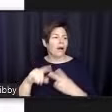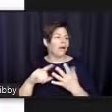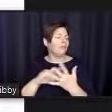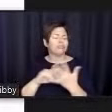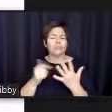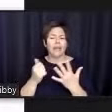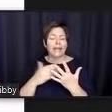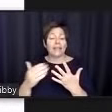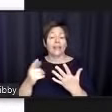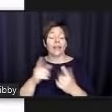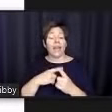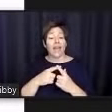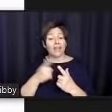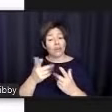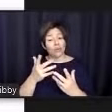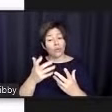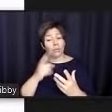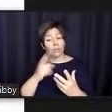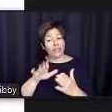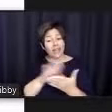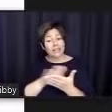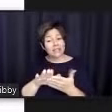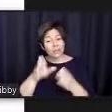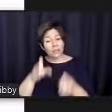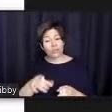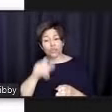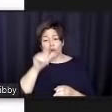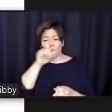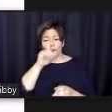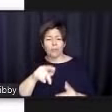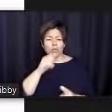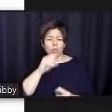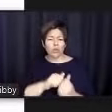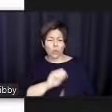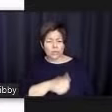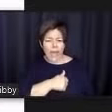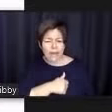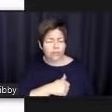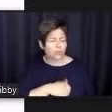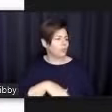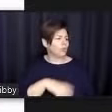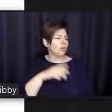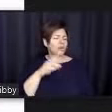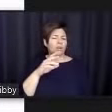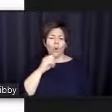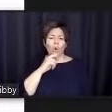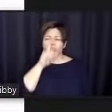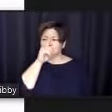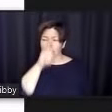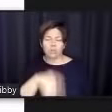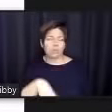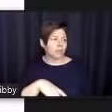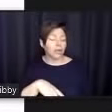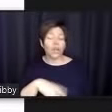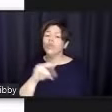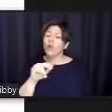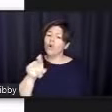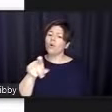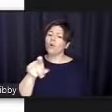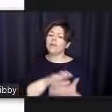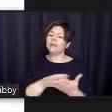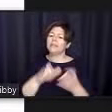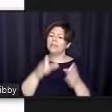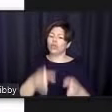general. Be the decent person. Don't be the person who's snippy. Don't be the person who's snotty about this. Just be that person, because why I say